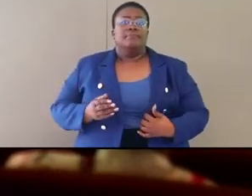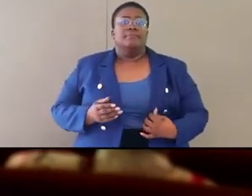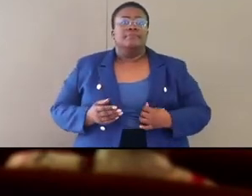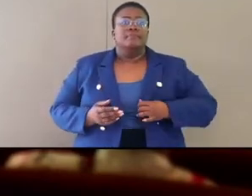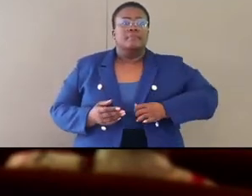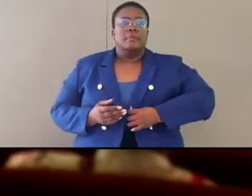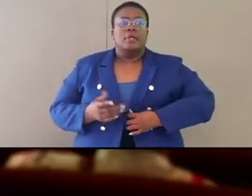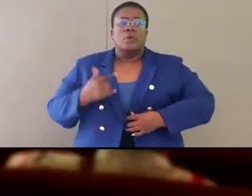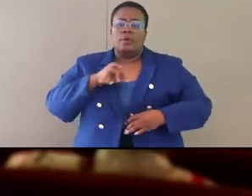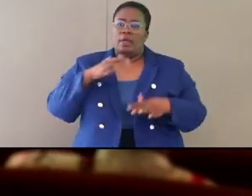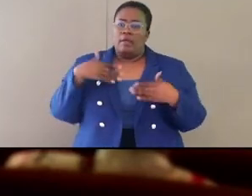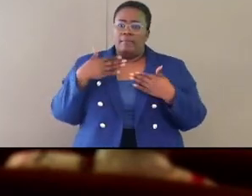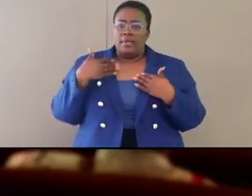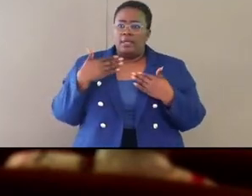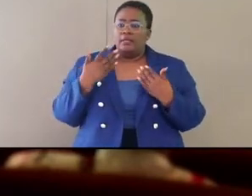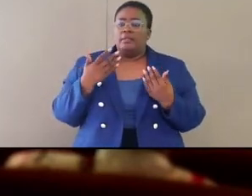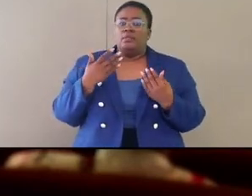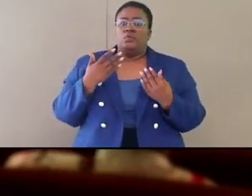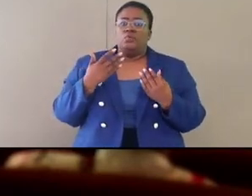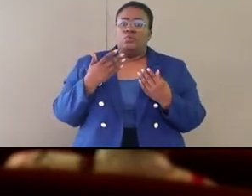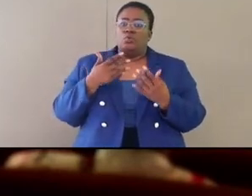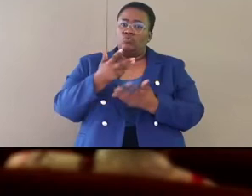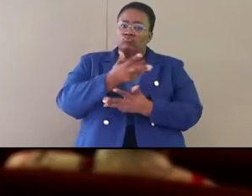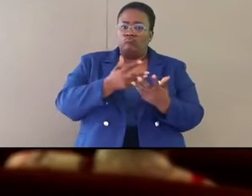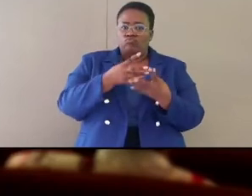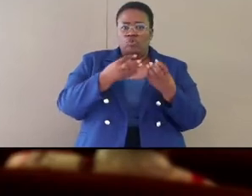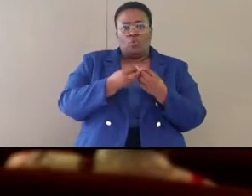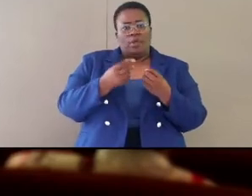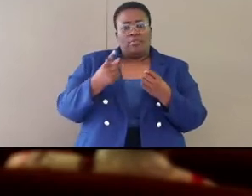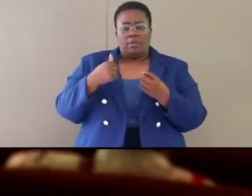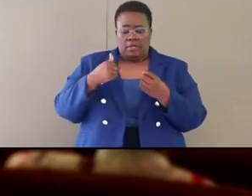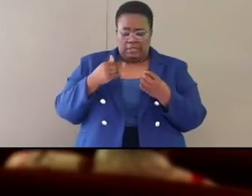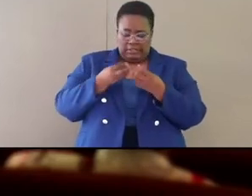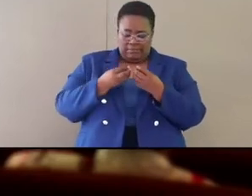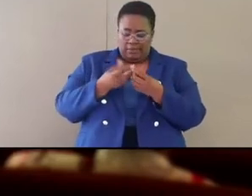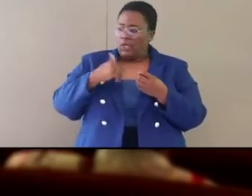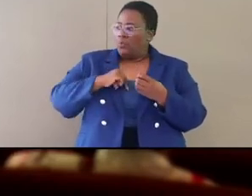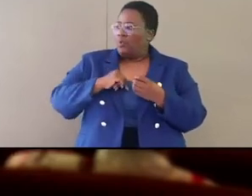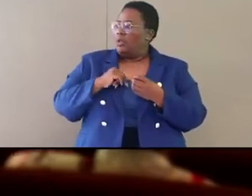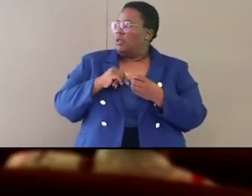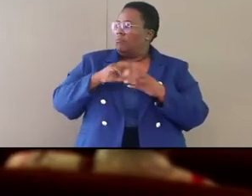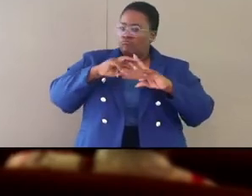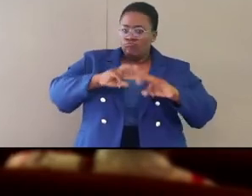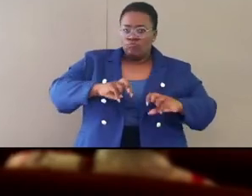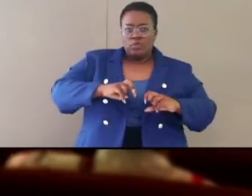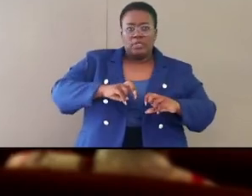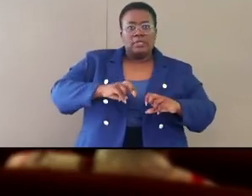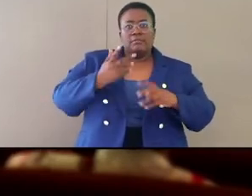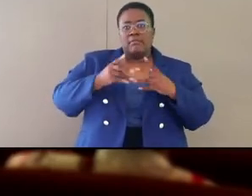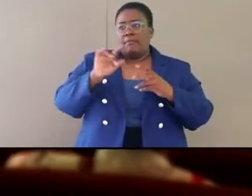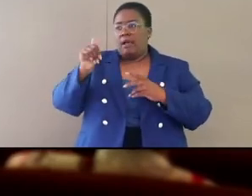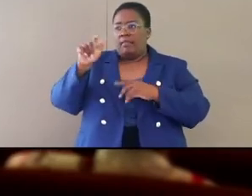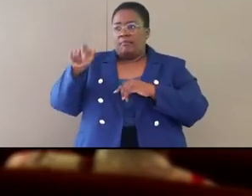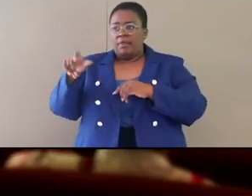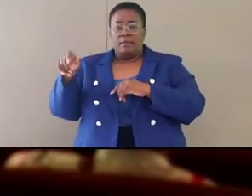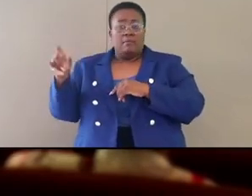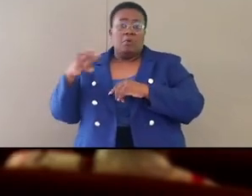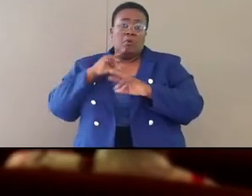It's not something we have done work on and there may be other people who are better but let's think about what research you want.